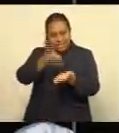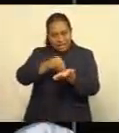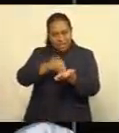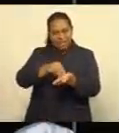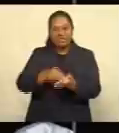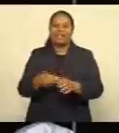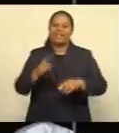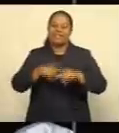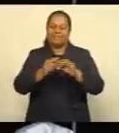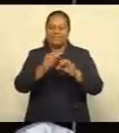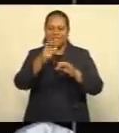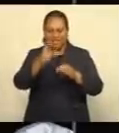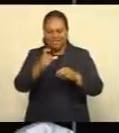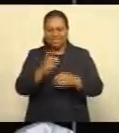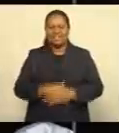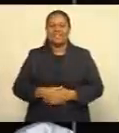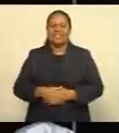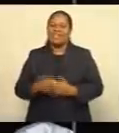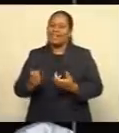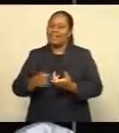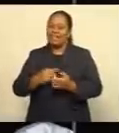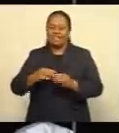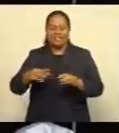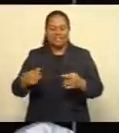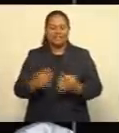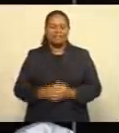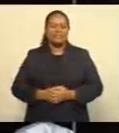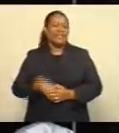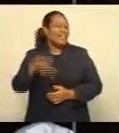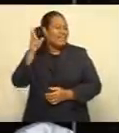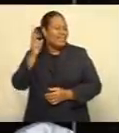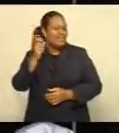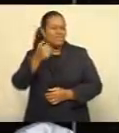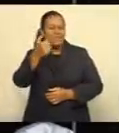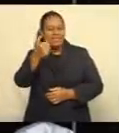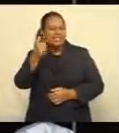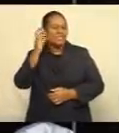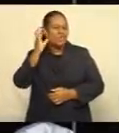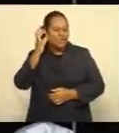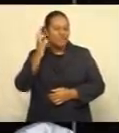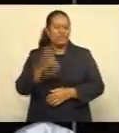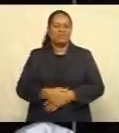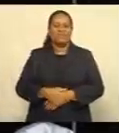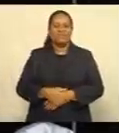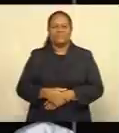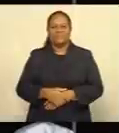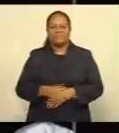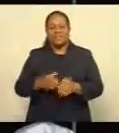FBC app to keep updated with the latest news and sports and listen to our 6 radio stations live.